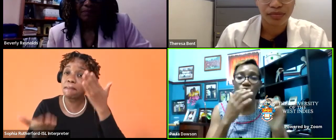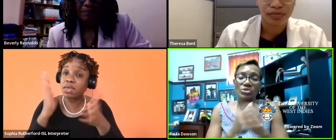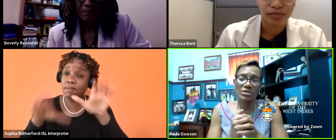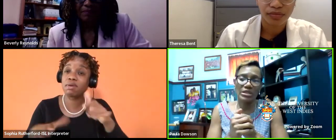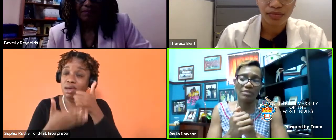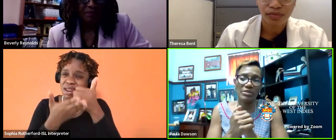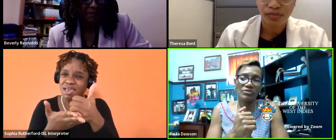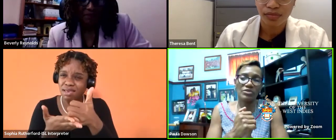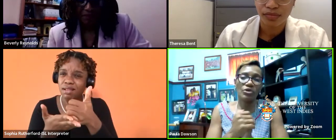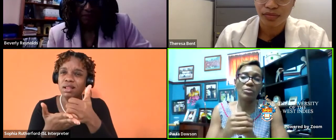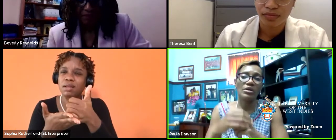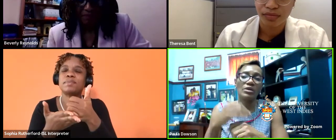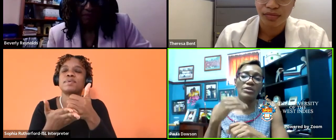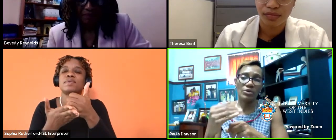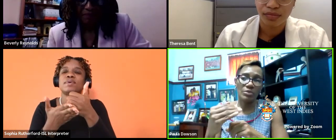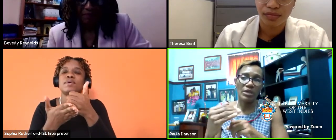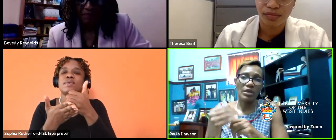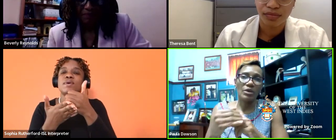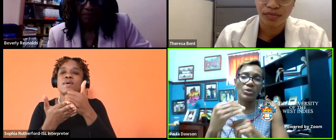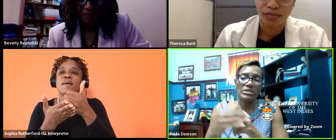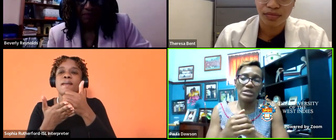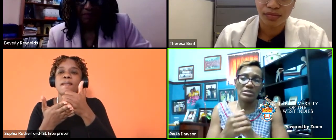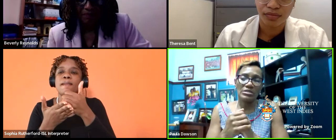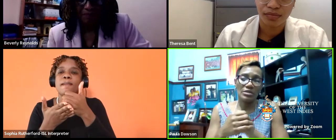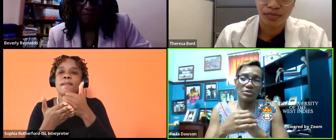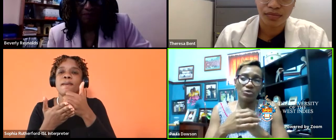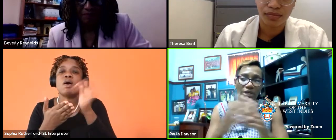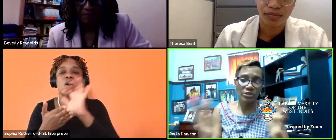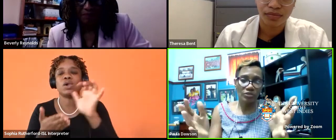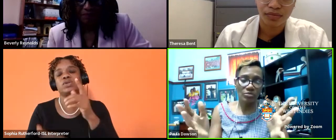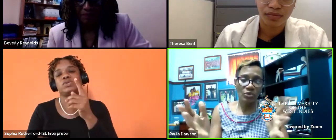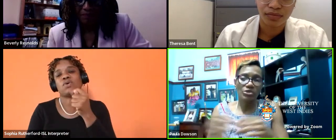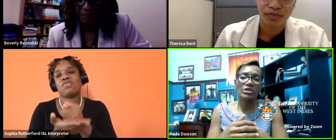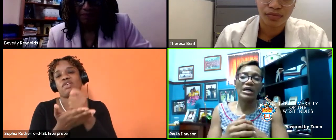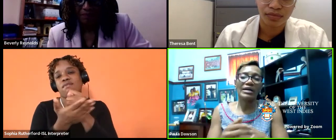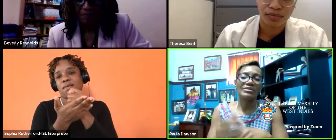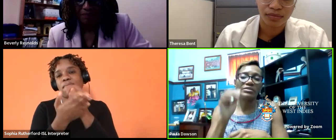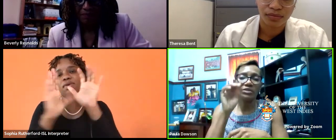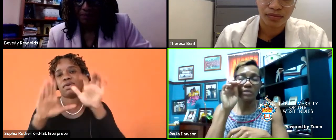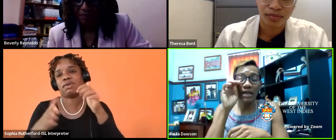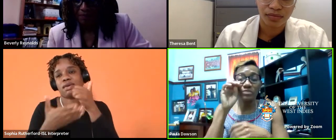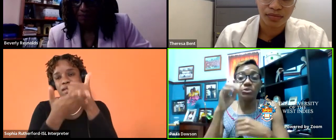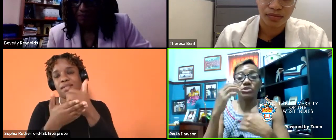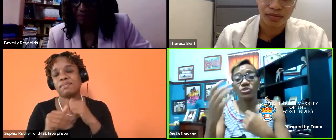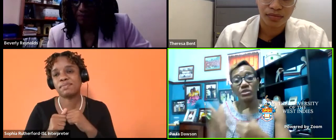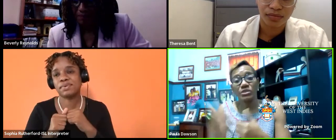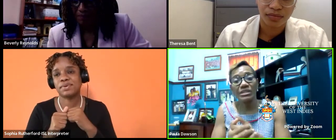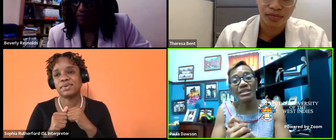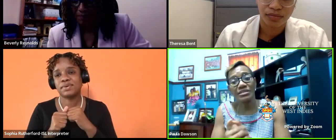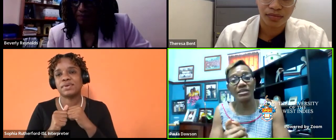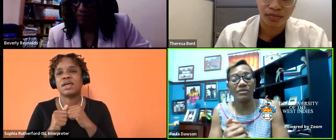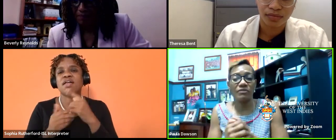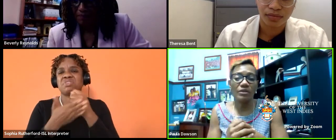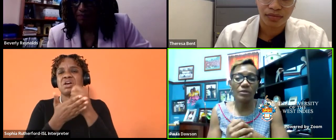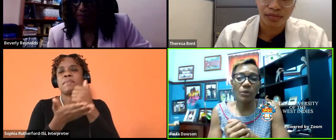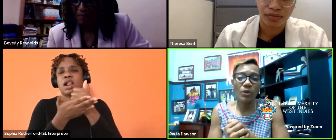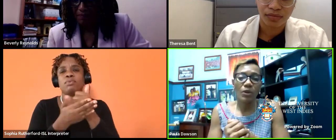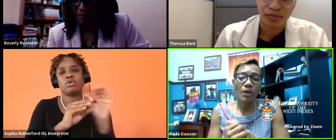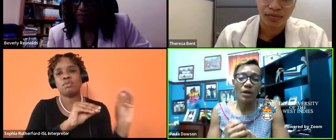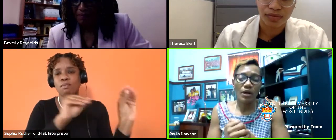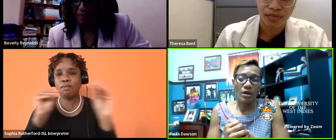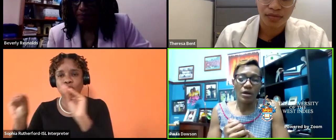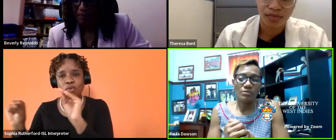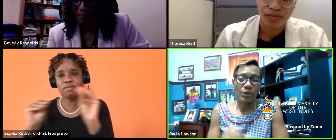but you certainly can benefit from therapy, which is range of motion and as much strengthening is